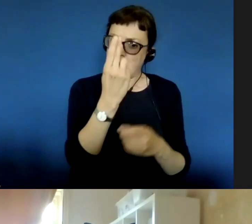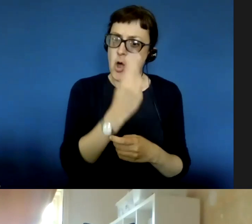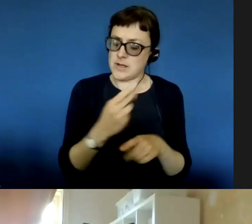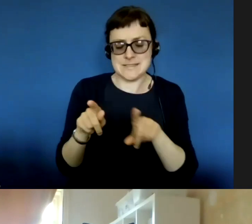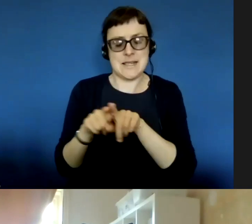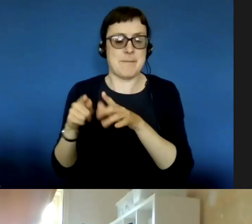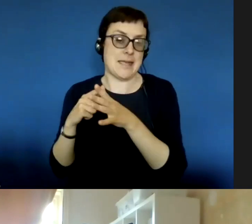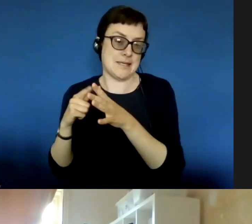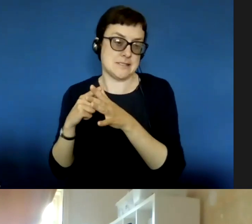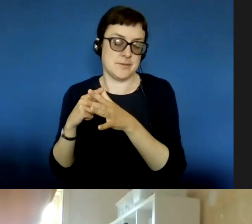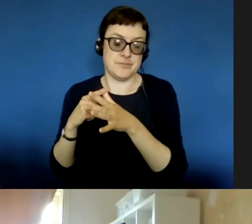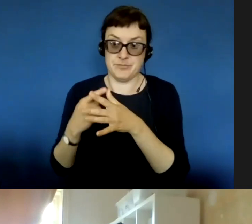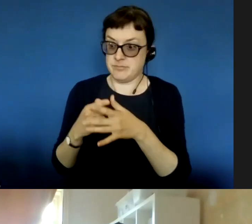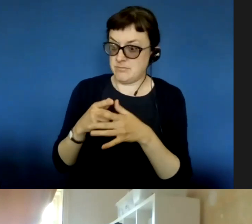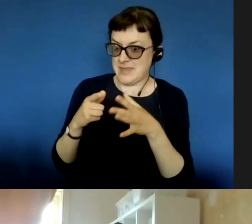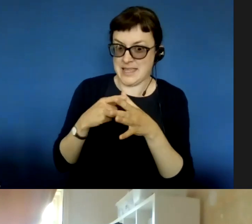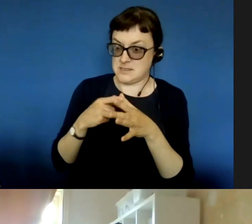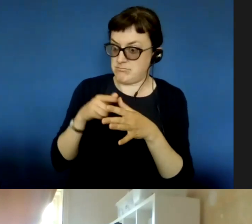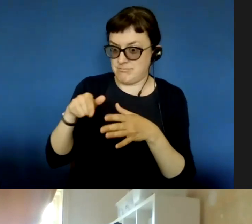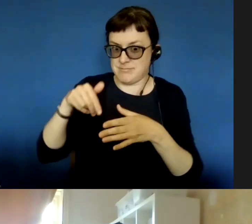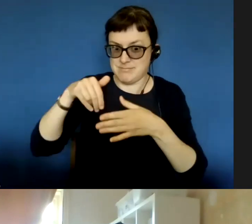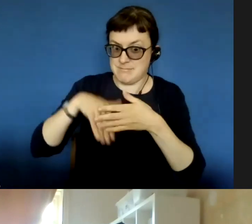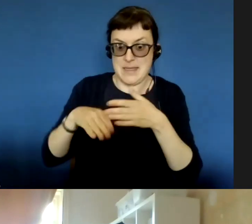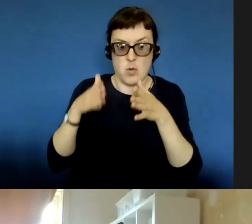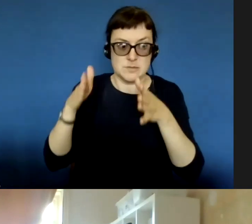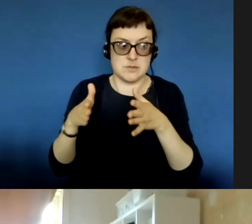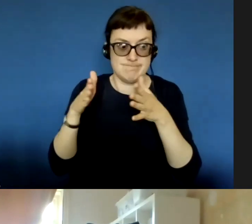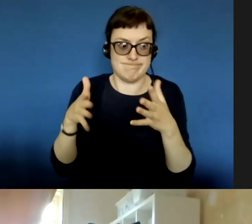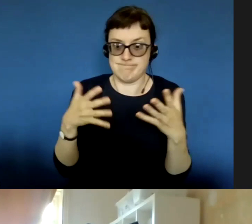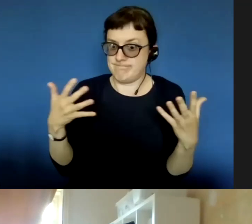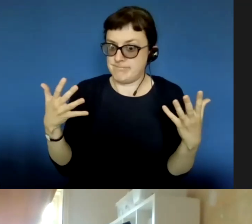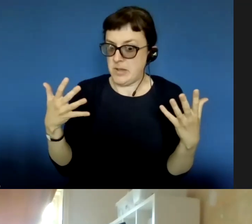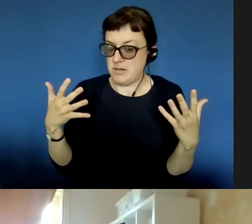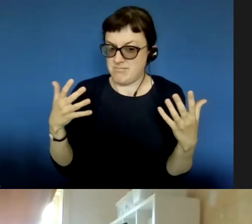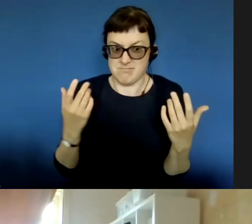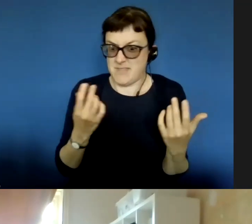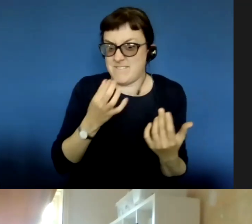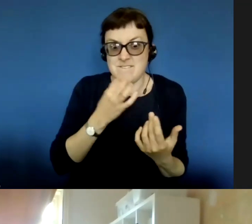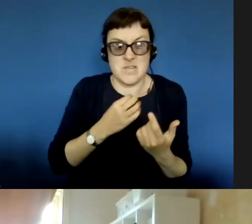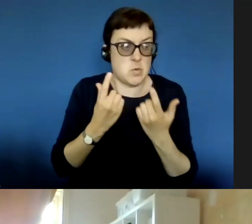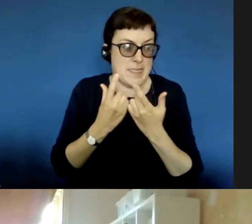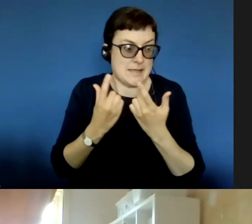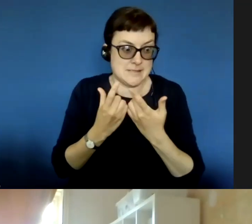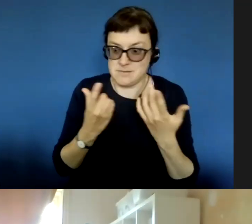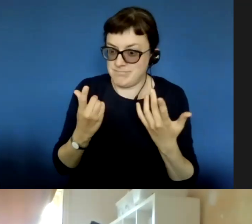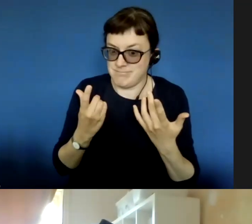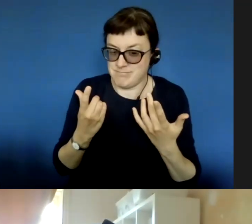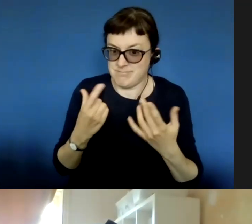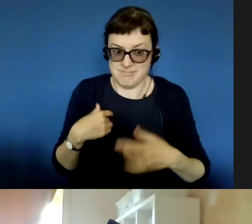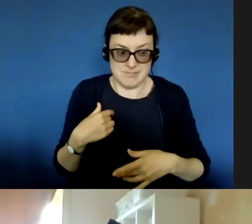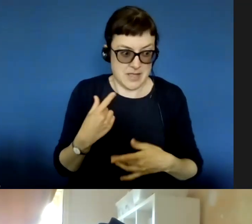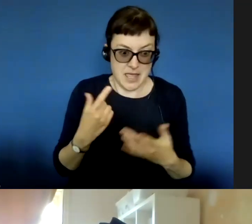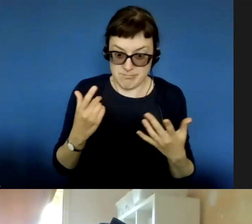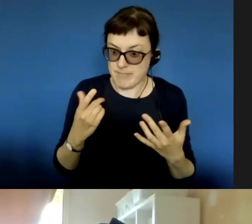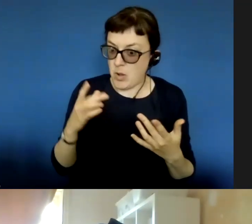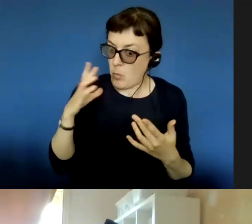ethos when you're in a hospital setting becomes even more important, because you really don't have access to what you would choose to